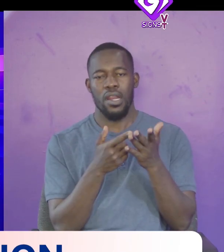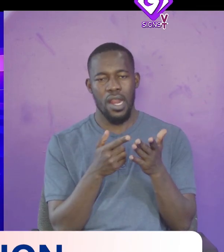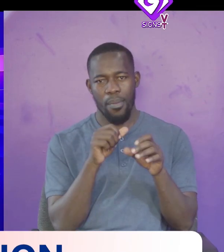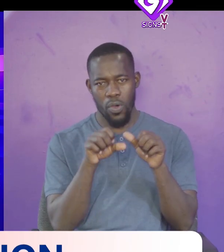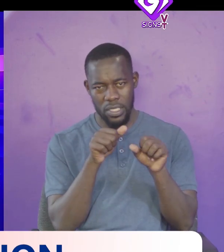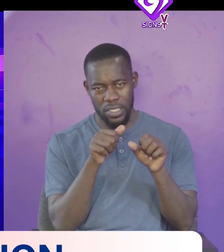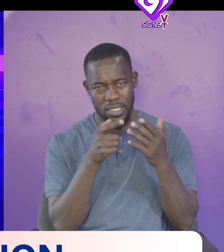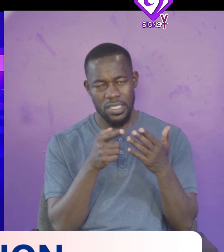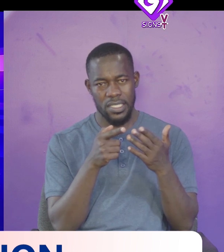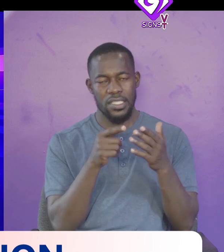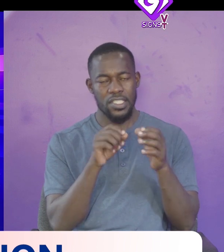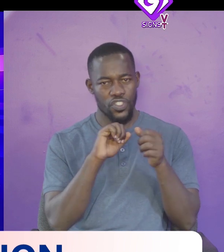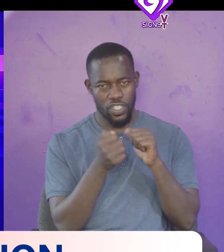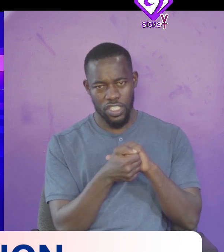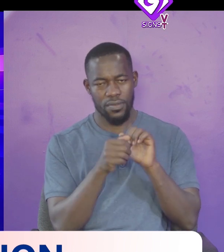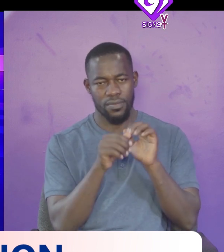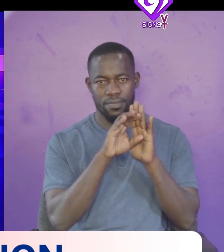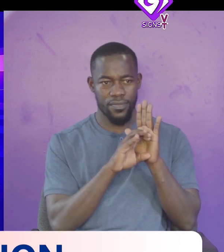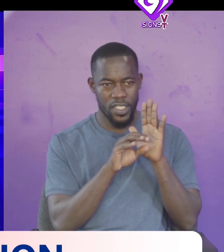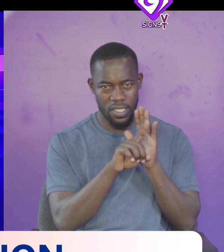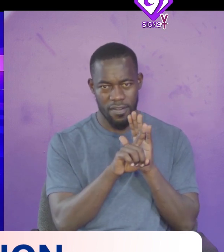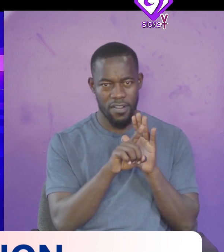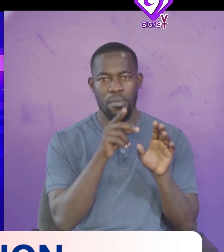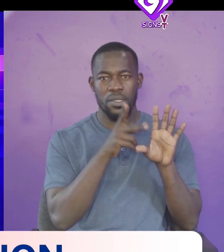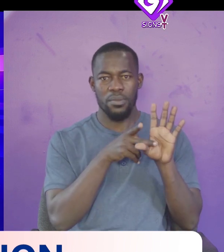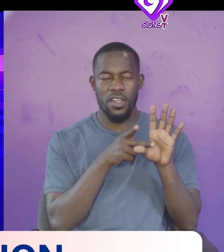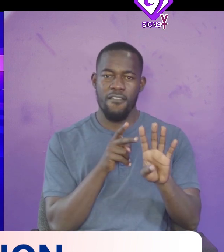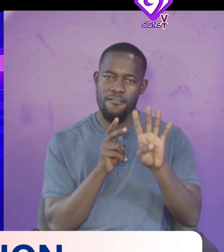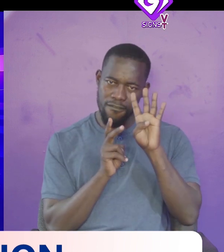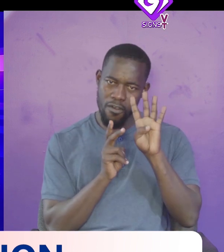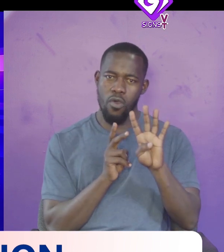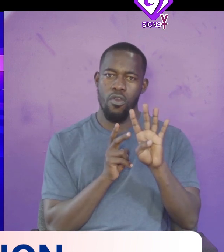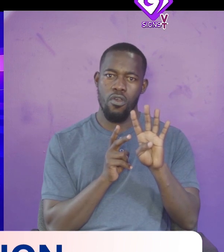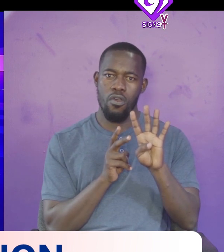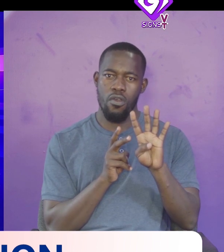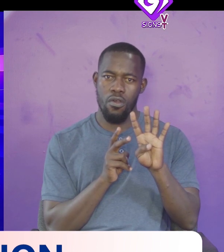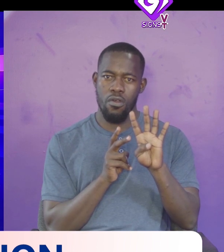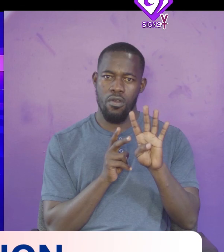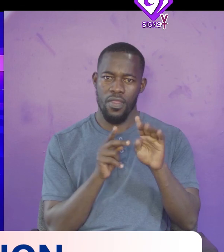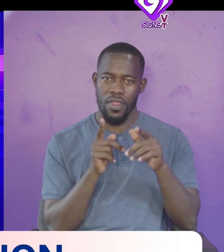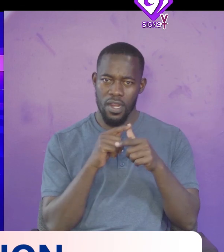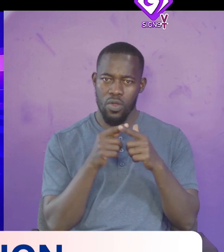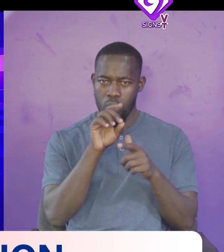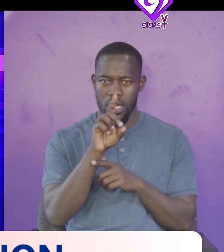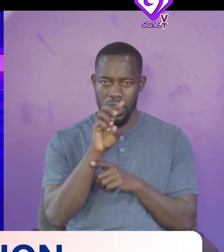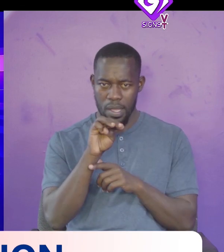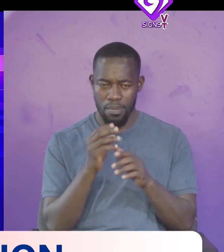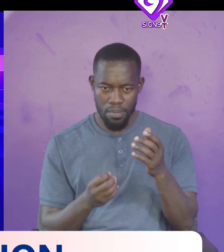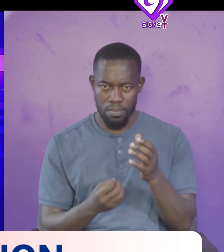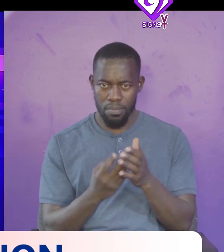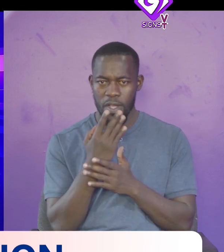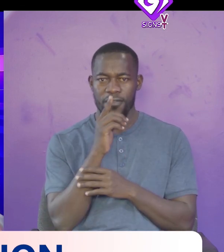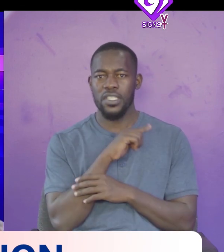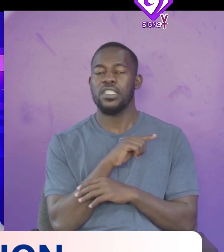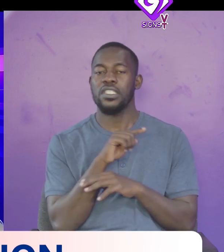how important they are. He participated in 4 of them. Yeah, that's where ODM was born. Yeah, and also the processes of ODM.